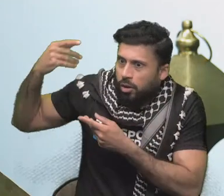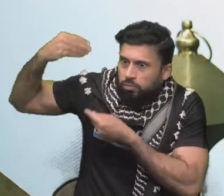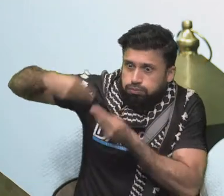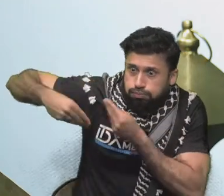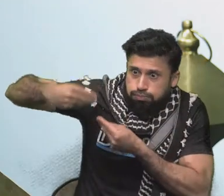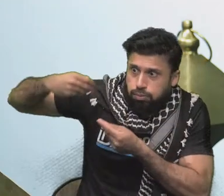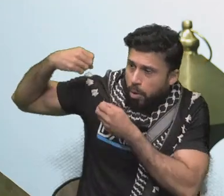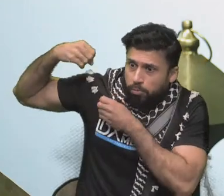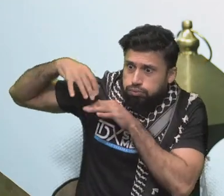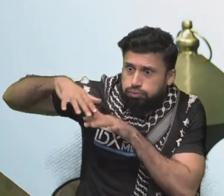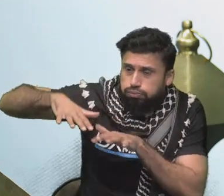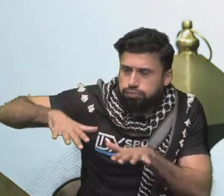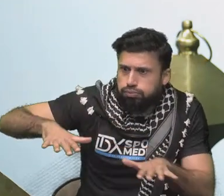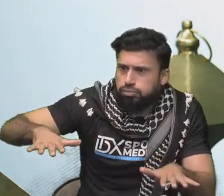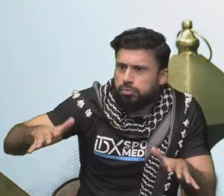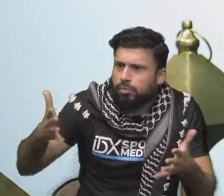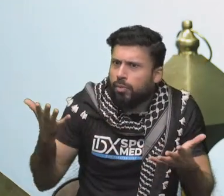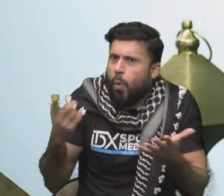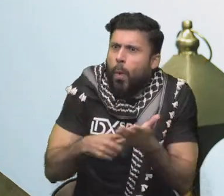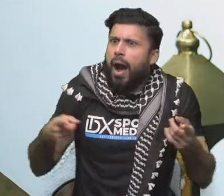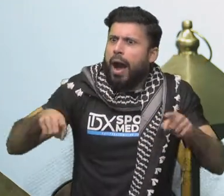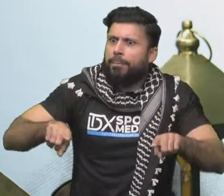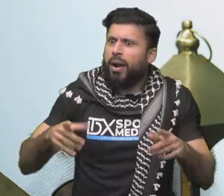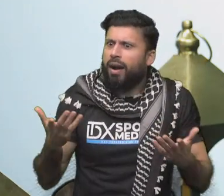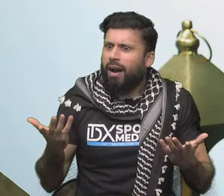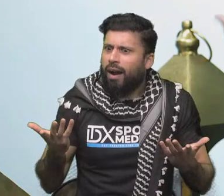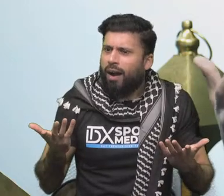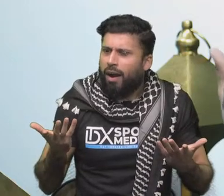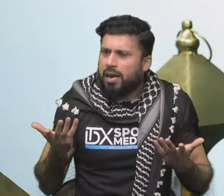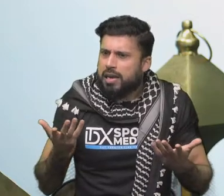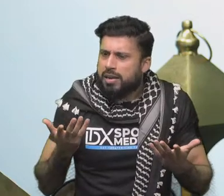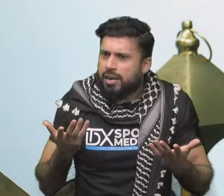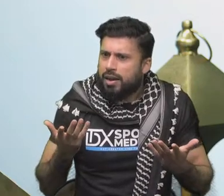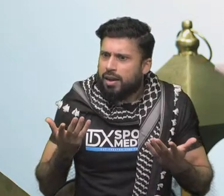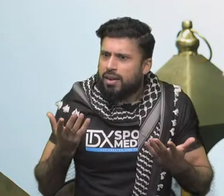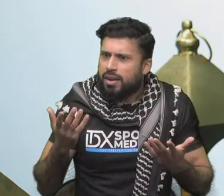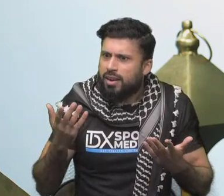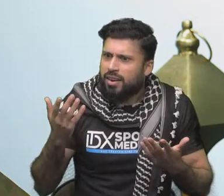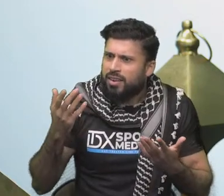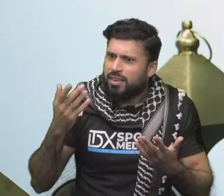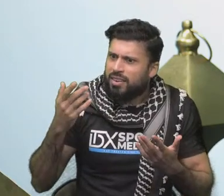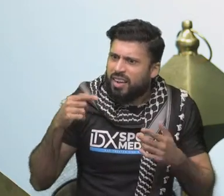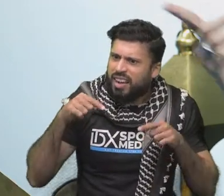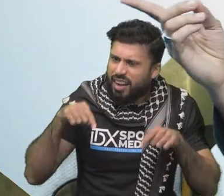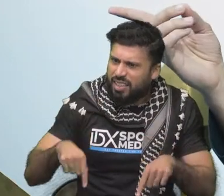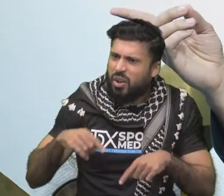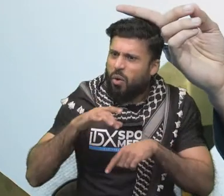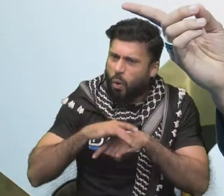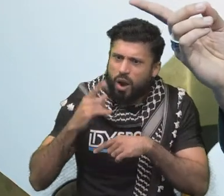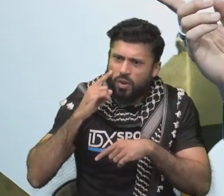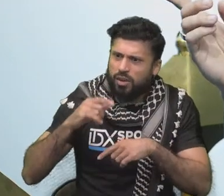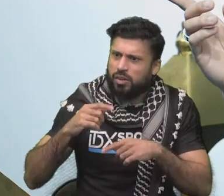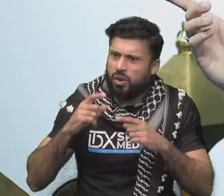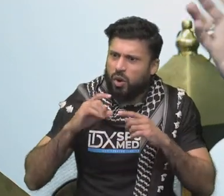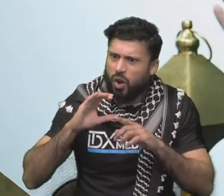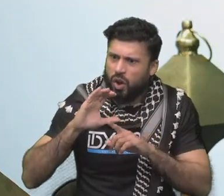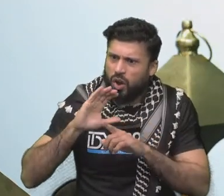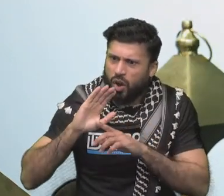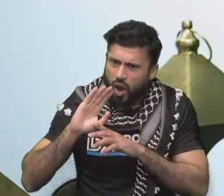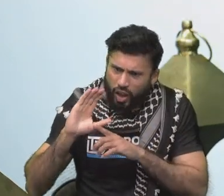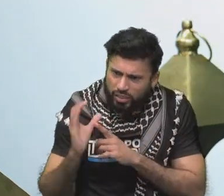No, there isn't. But it's common in our culture to say God loves the sinners. God loves the sinners. God loves the sinners. You're going to say something? You thought of something?